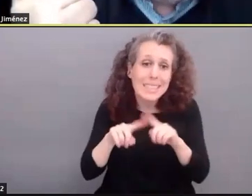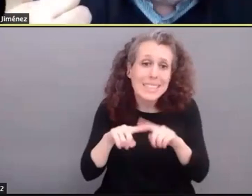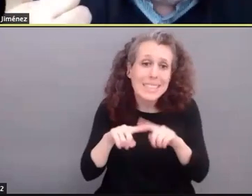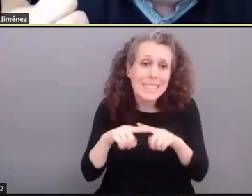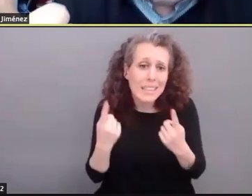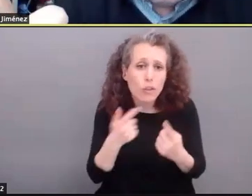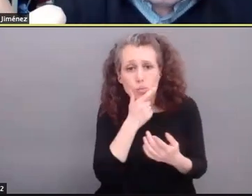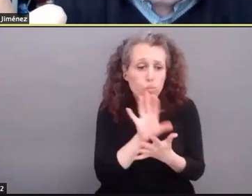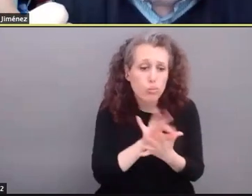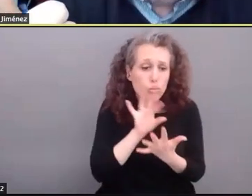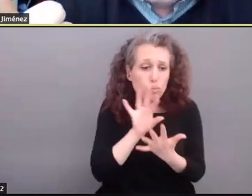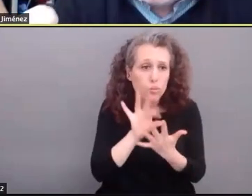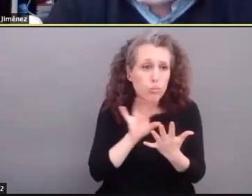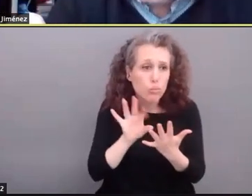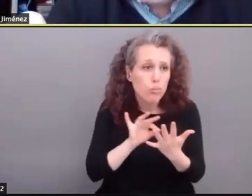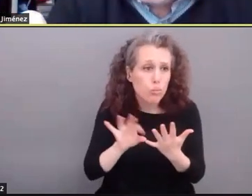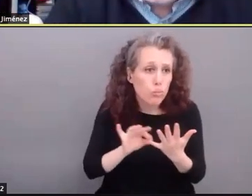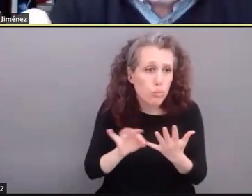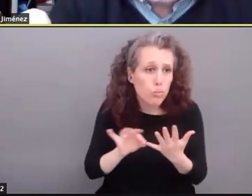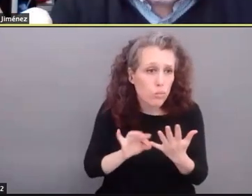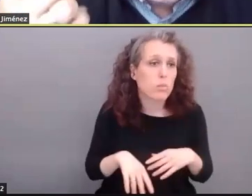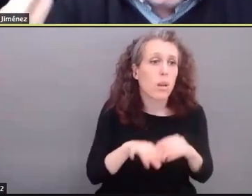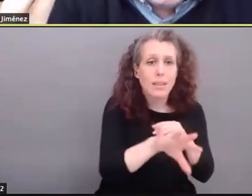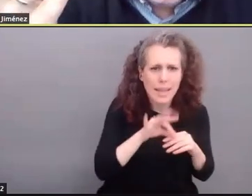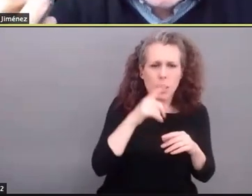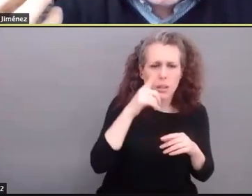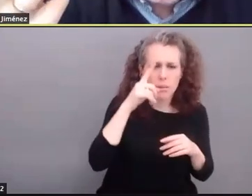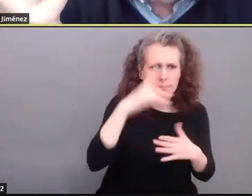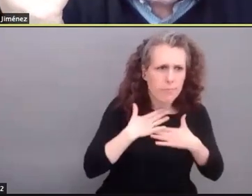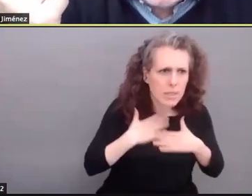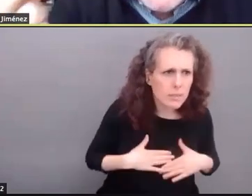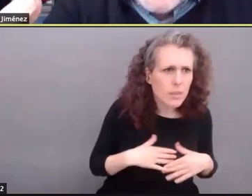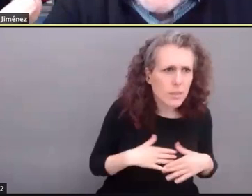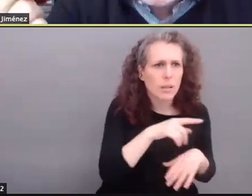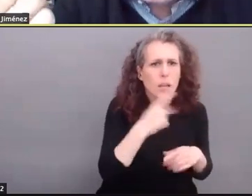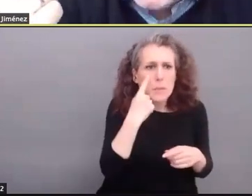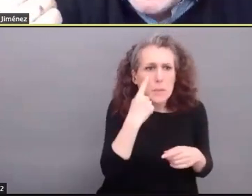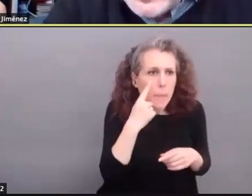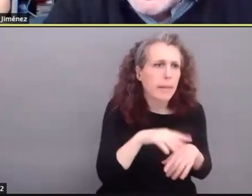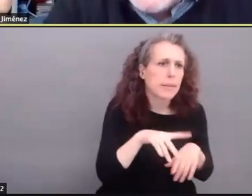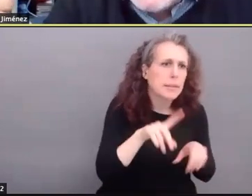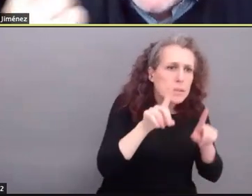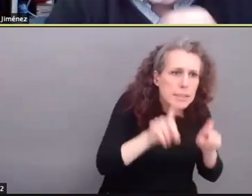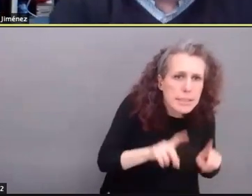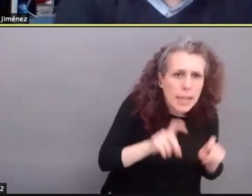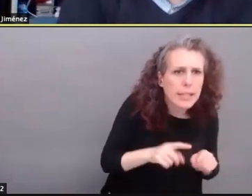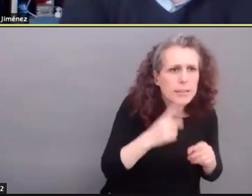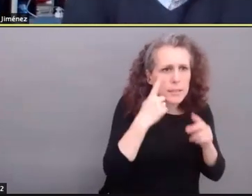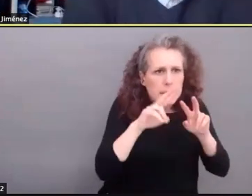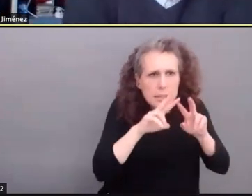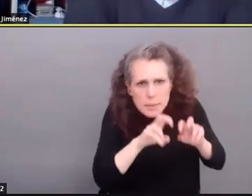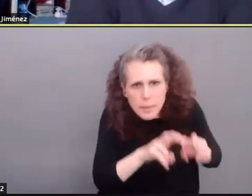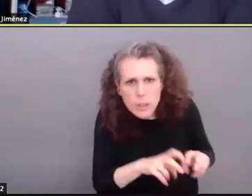and determination part, for instance, sampling, testing, inspection, validation,